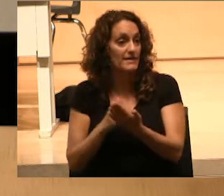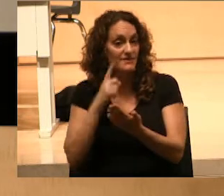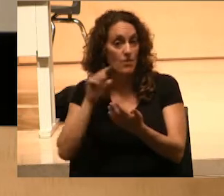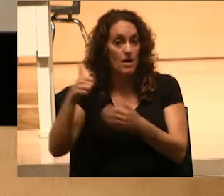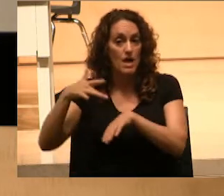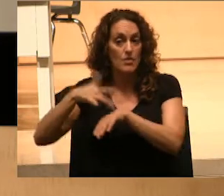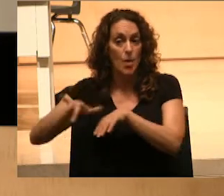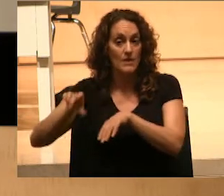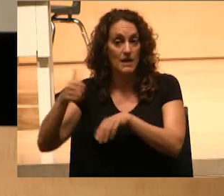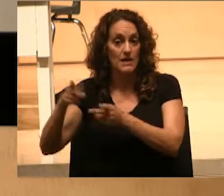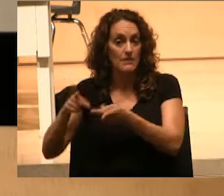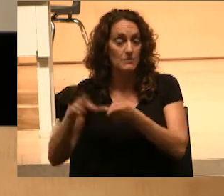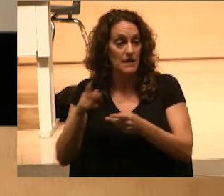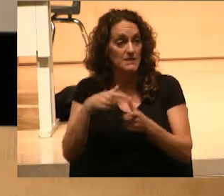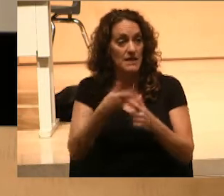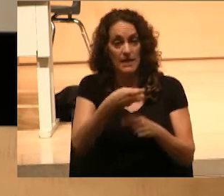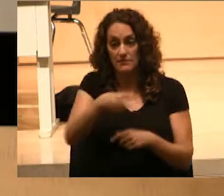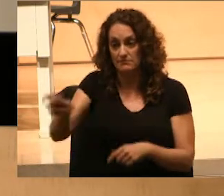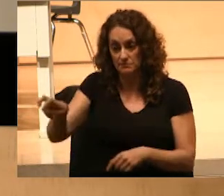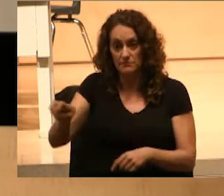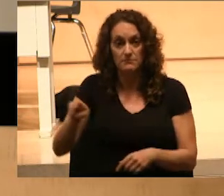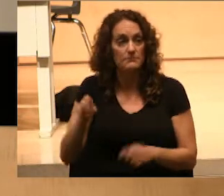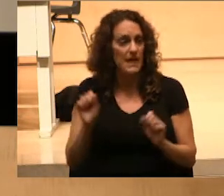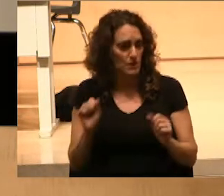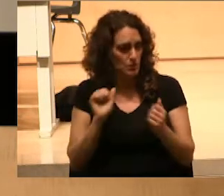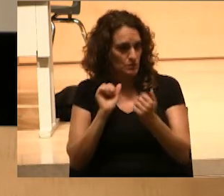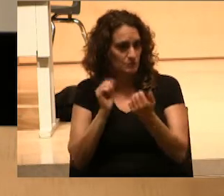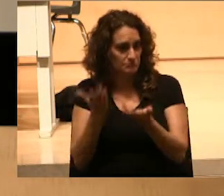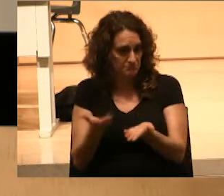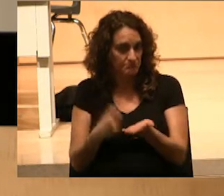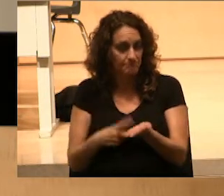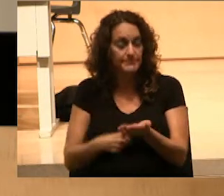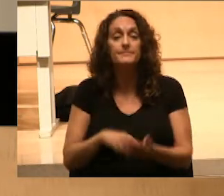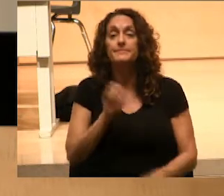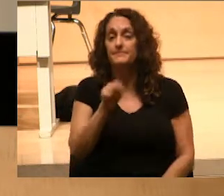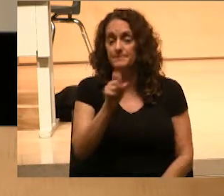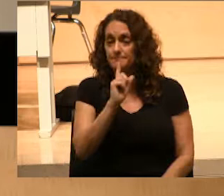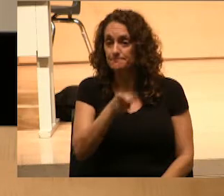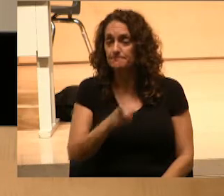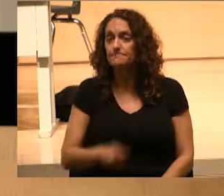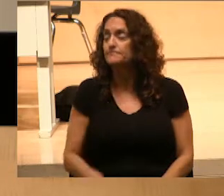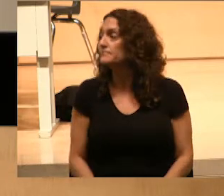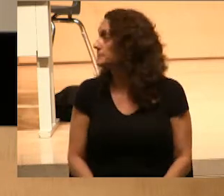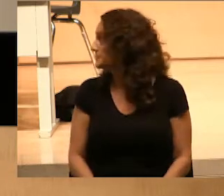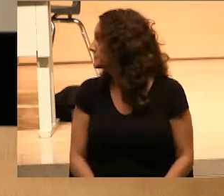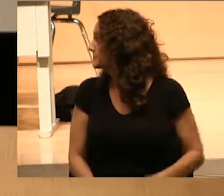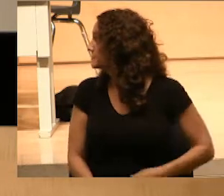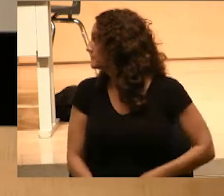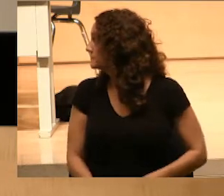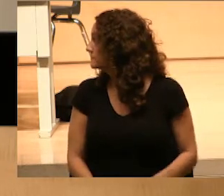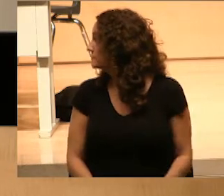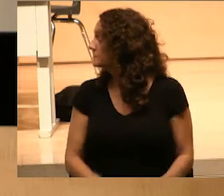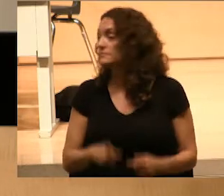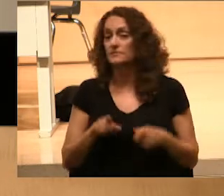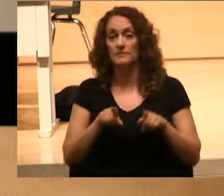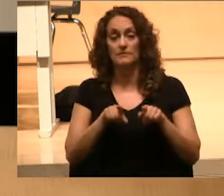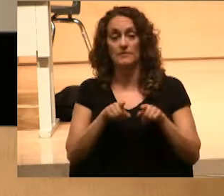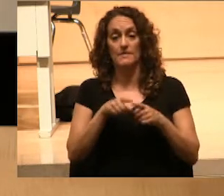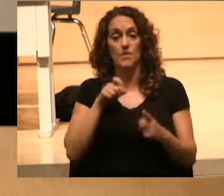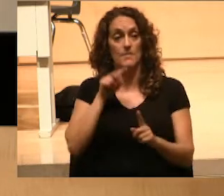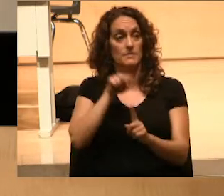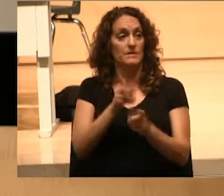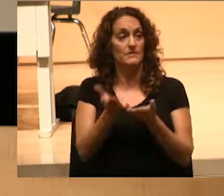somewhere else. Sure. Yeah, I mean, I come at it as from a service perspective